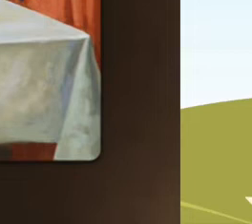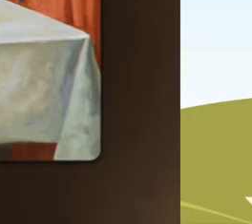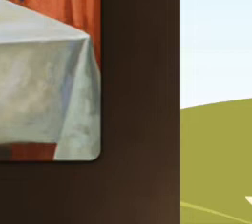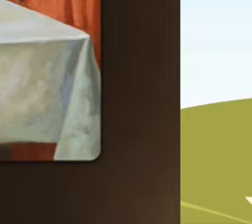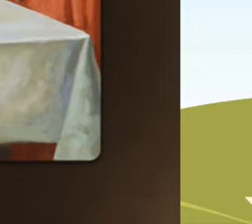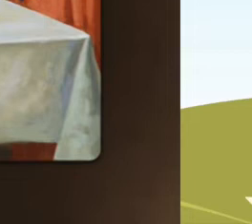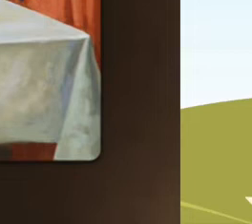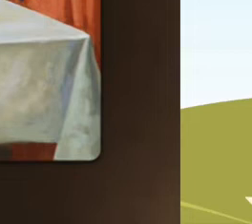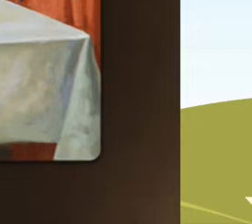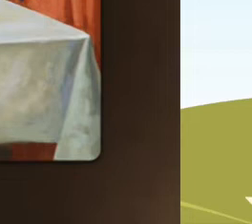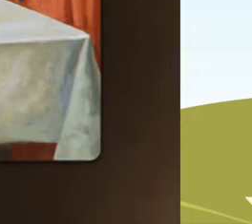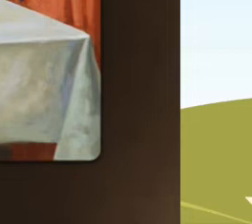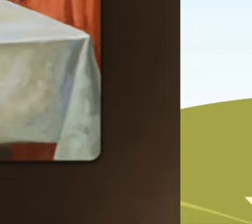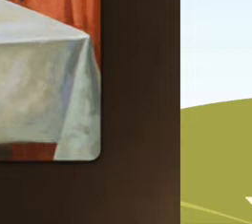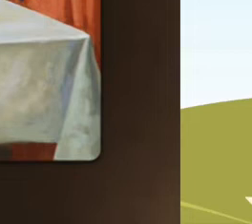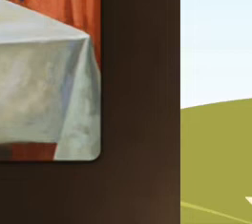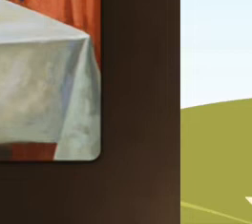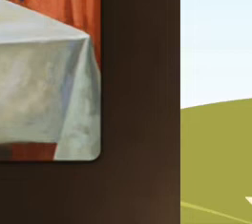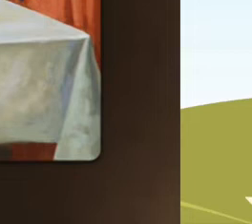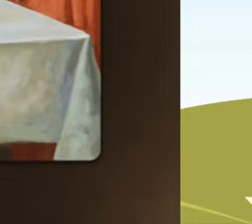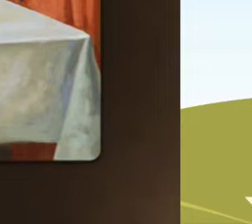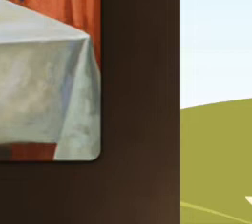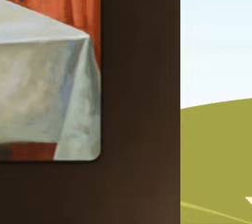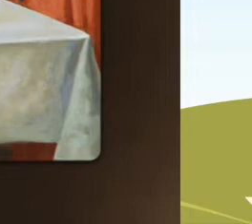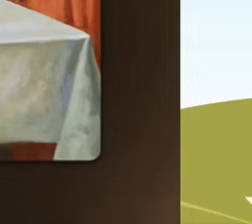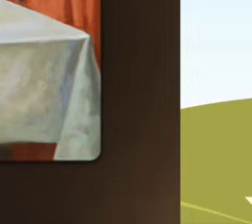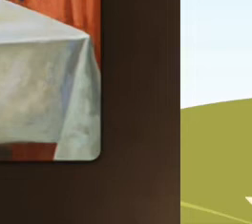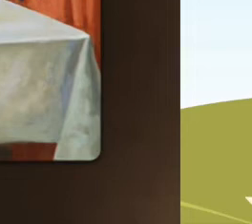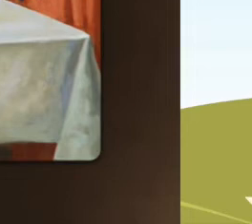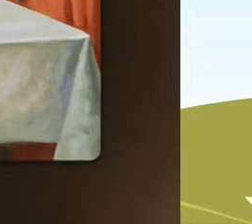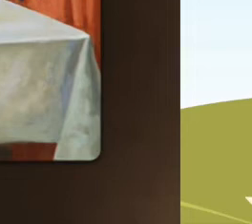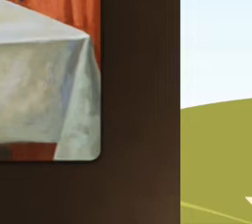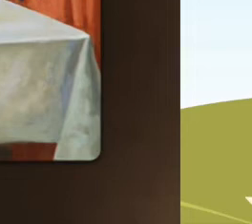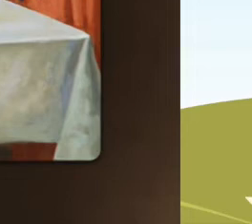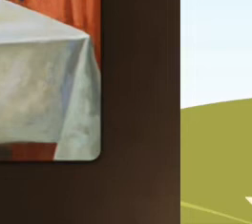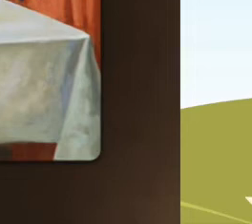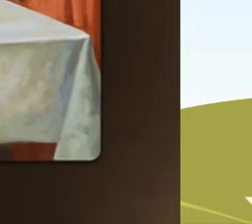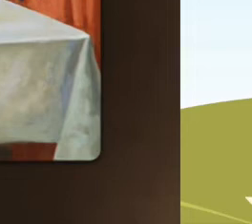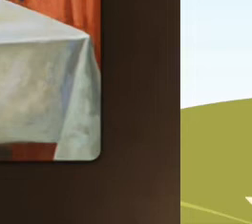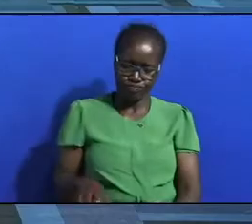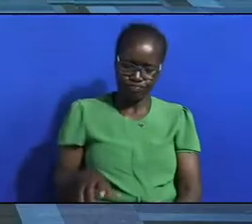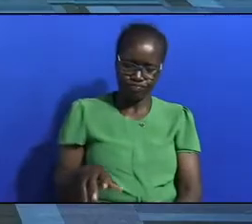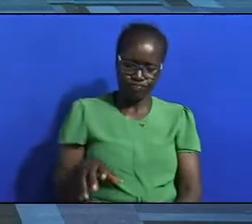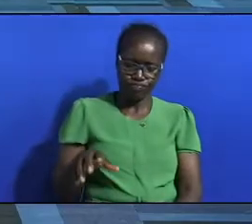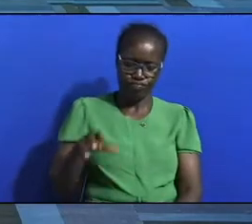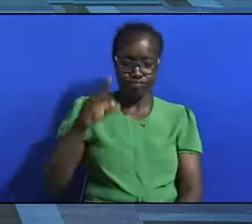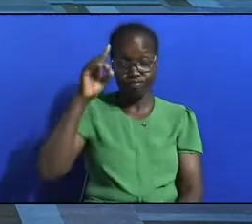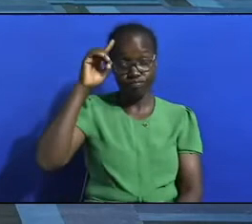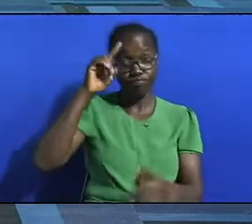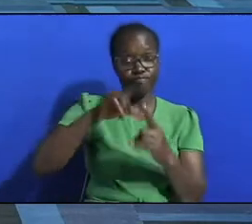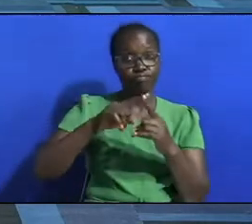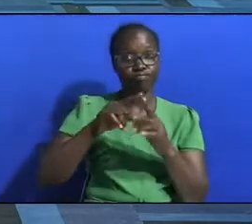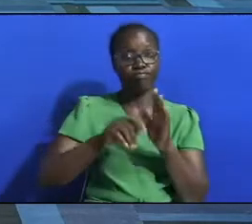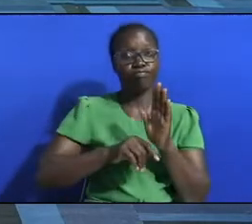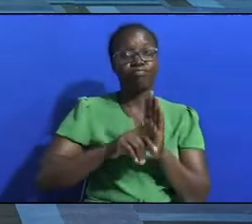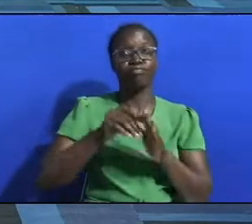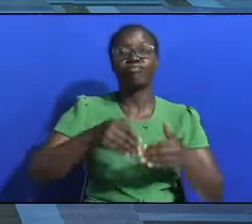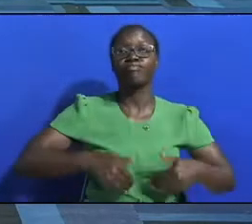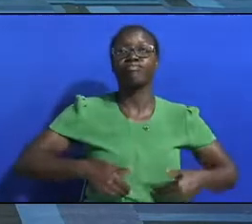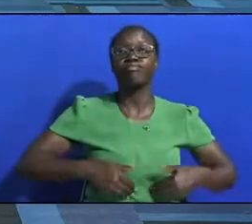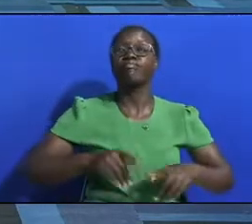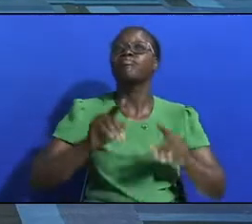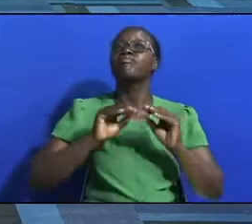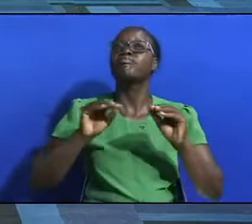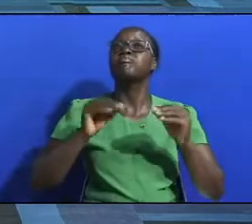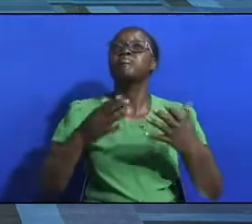taught things from the Holy Scriptures since he was a little boy until he was a teenager. He was